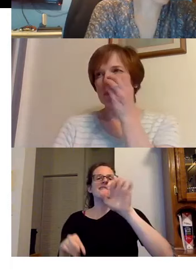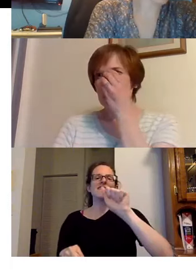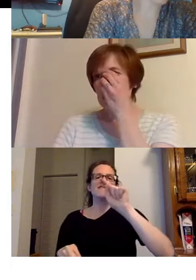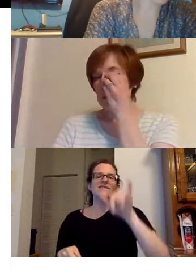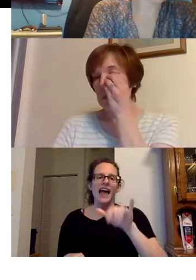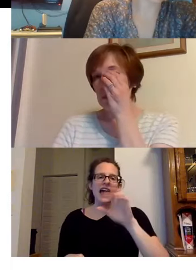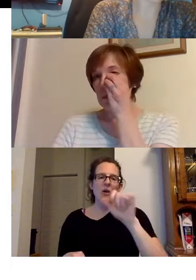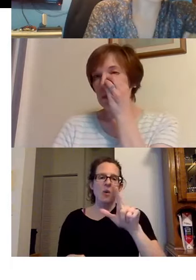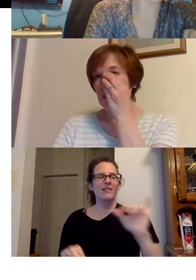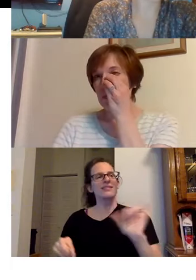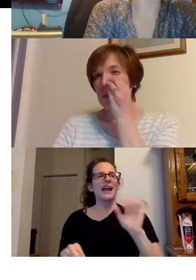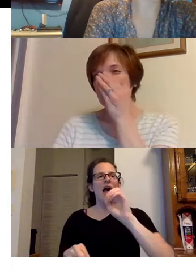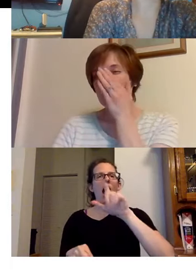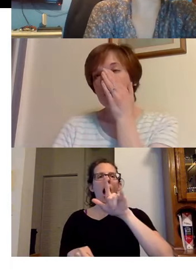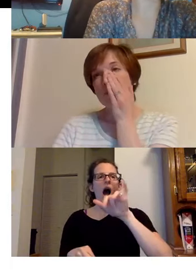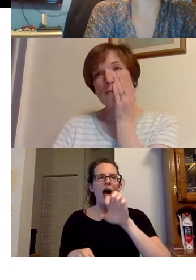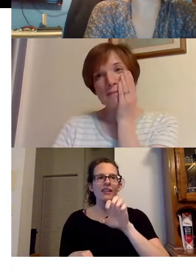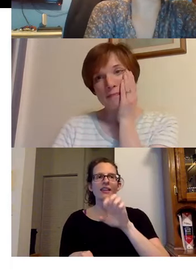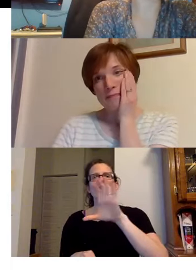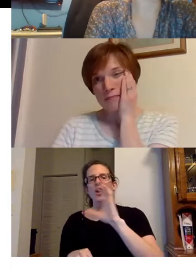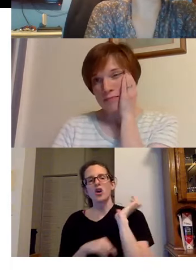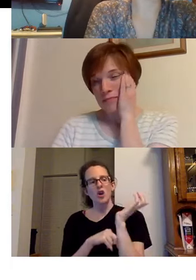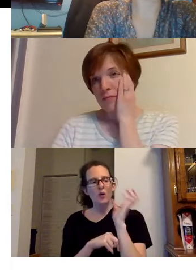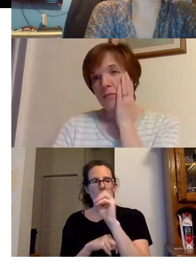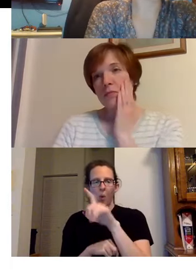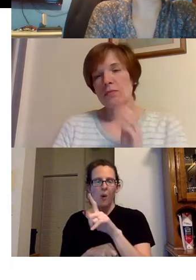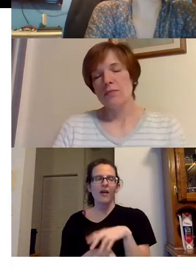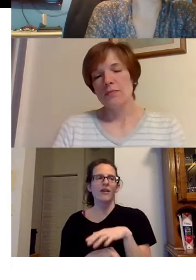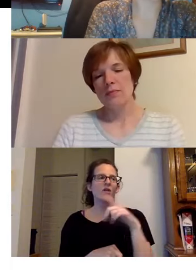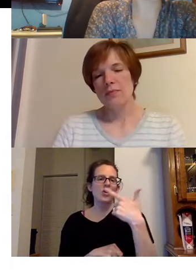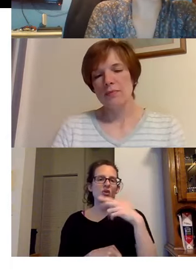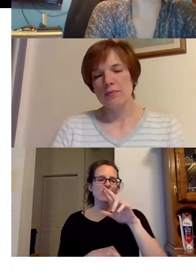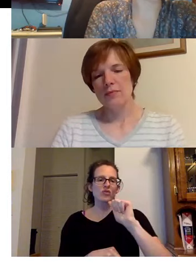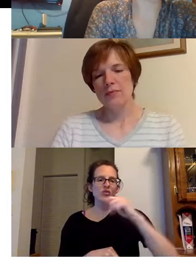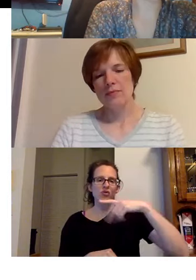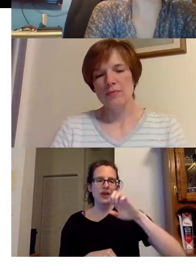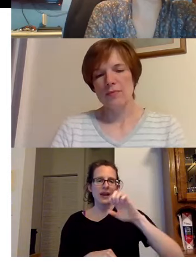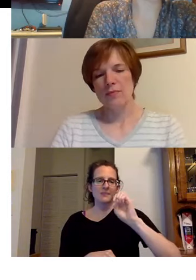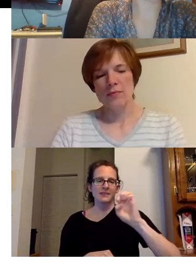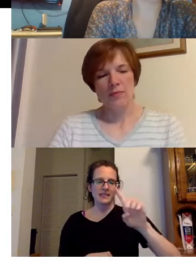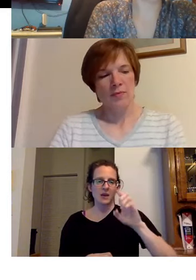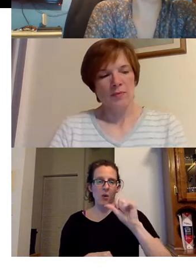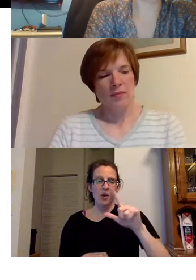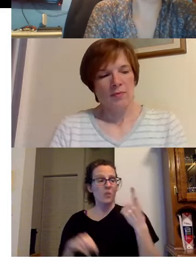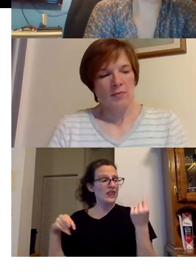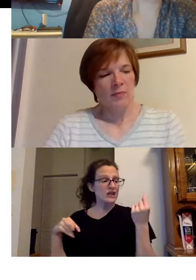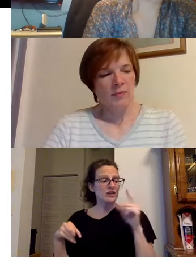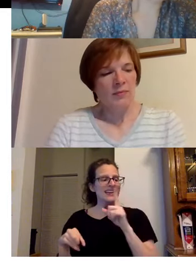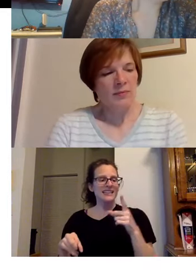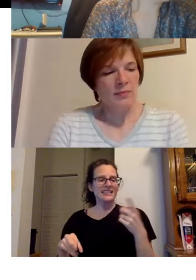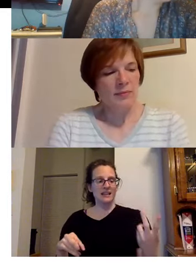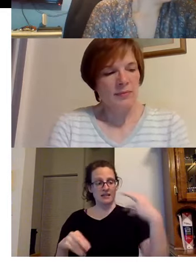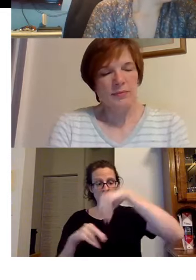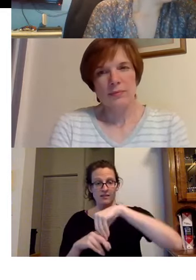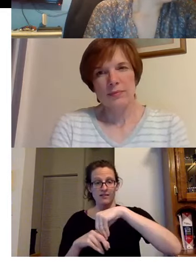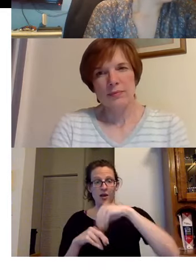like olive oil, coconut oil, grapeseed oil. And what those oils do, they carry the essential oil on